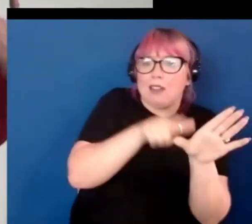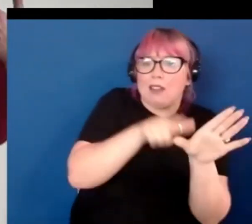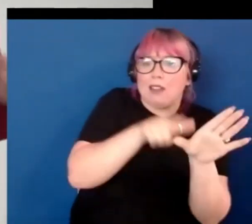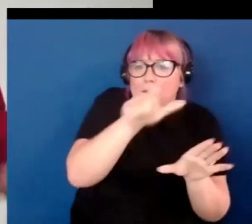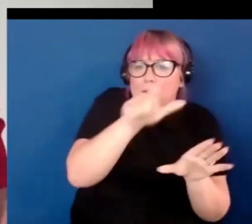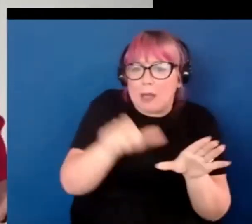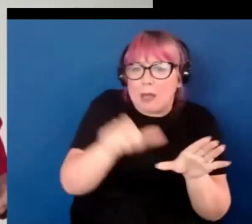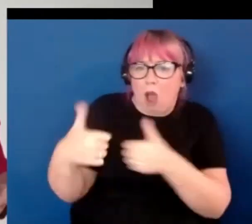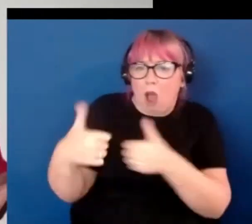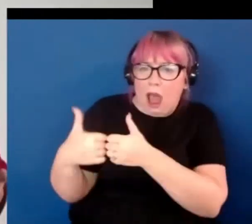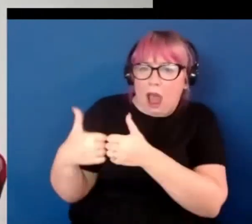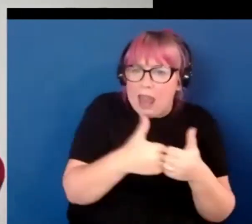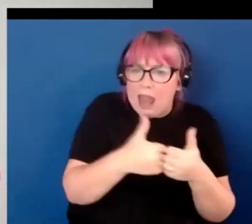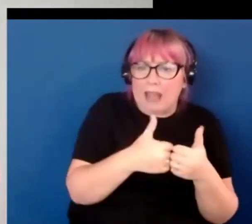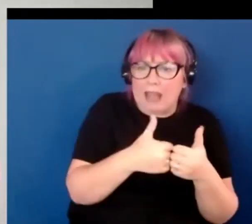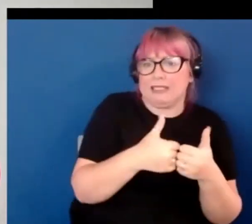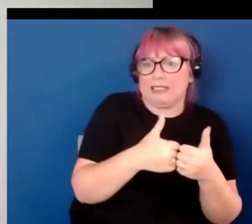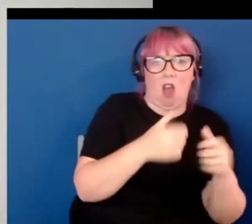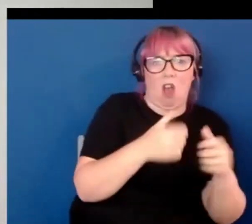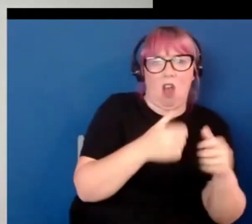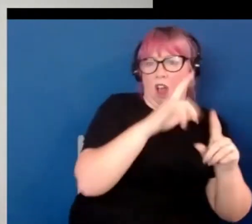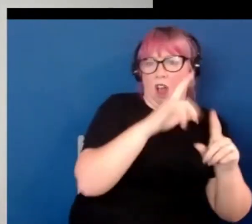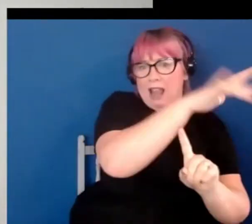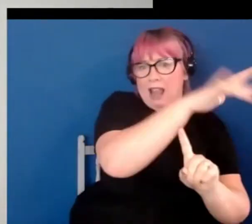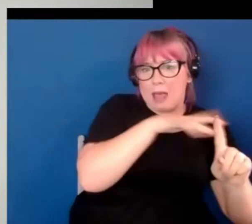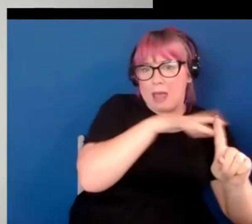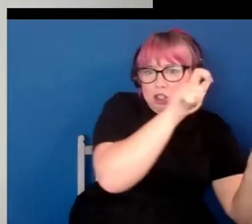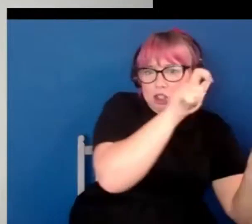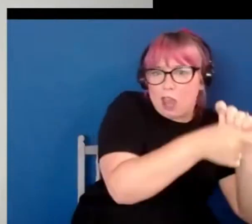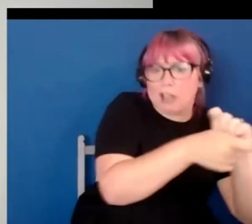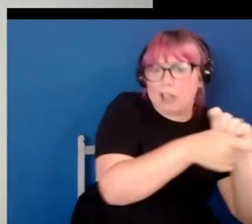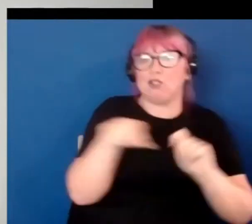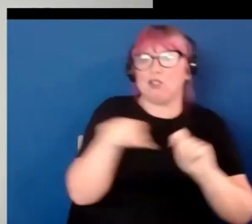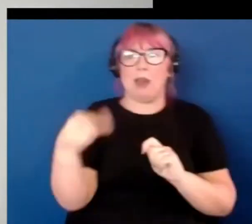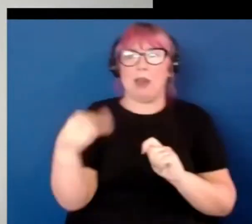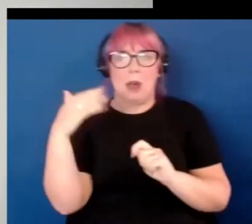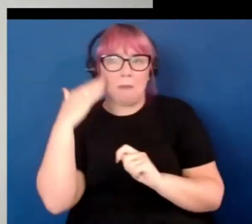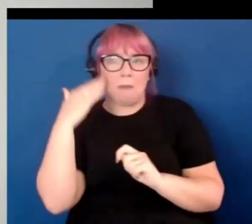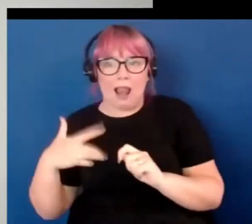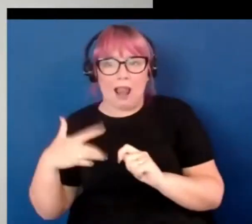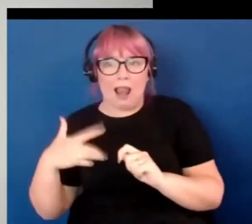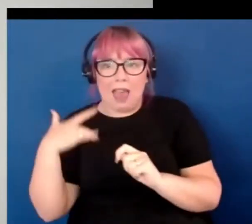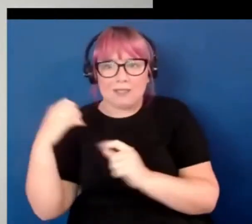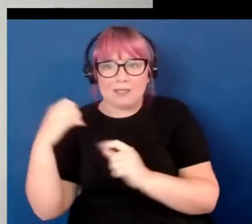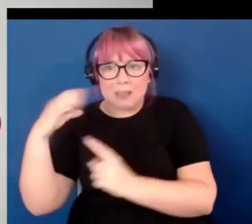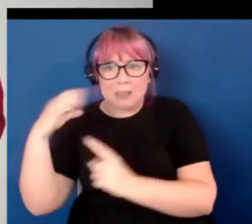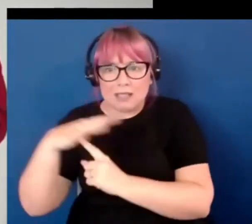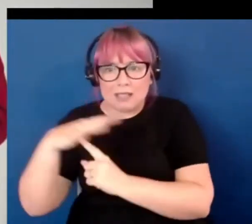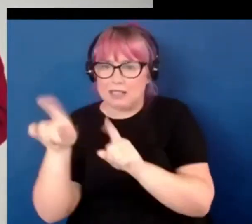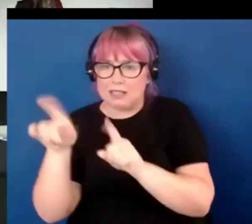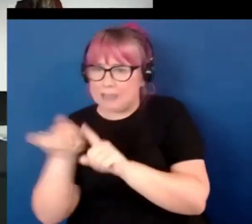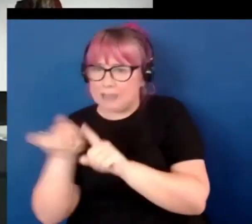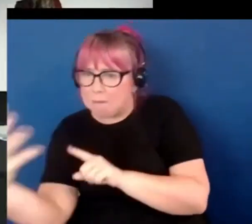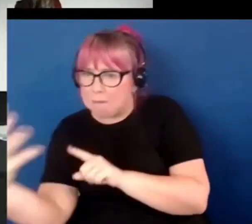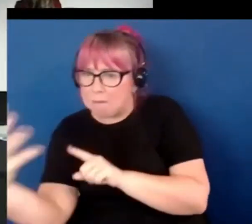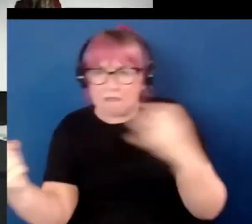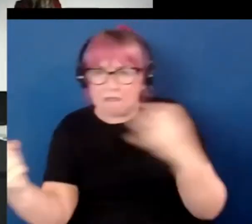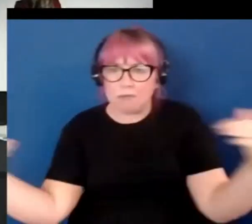Matter because climate justice, economic justice and racial justice are not divisible.